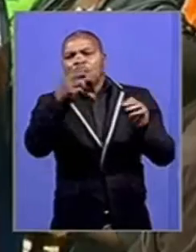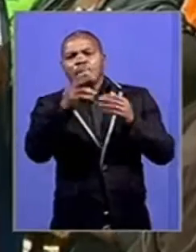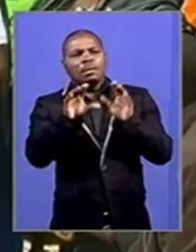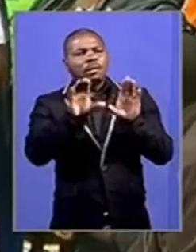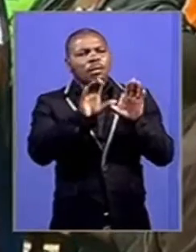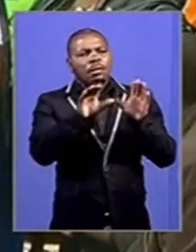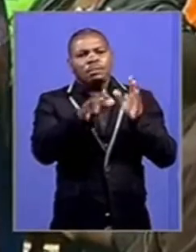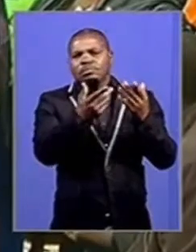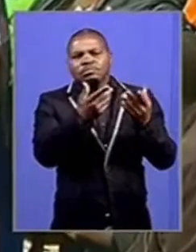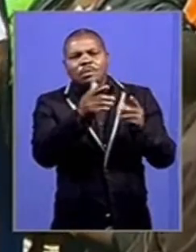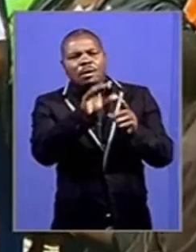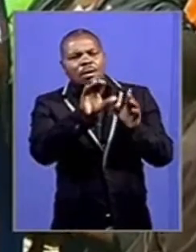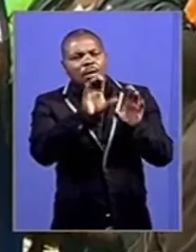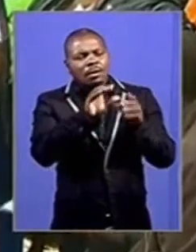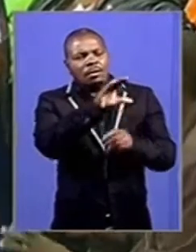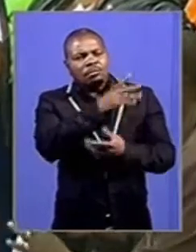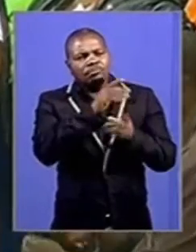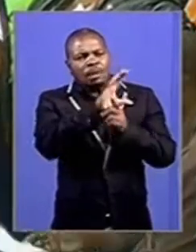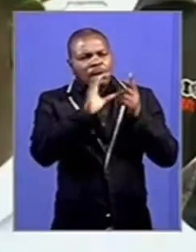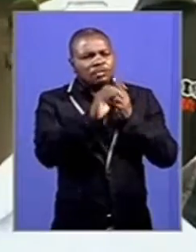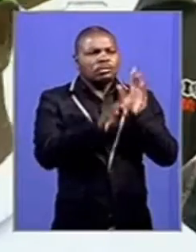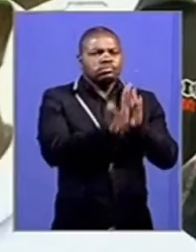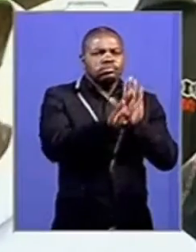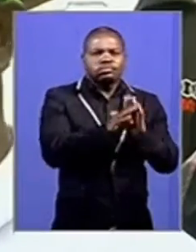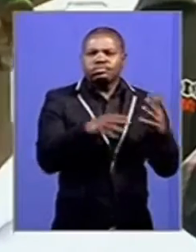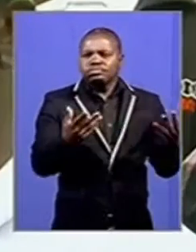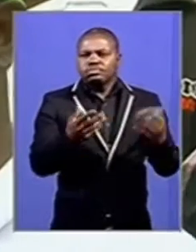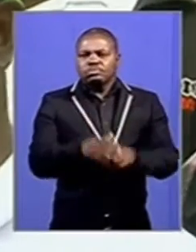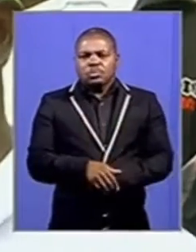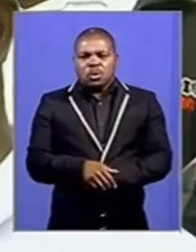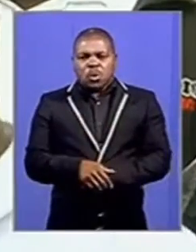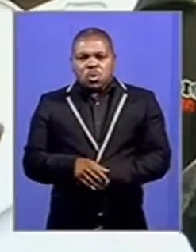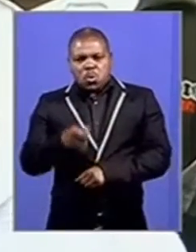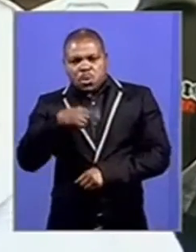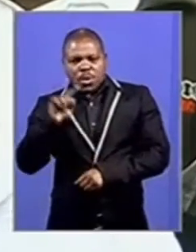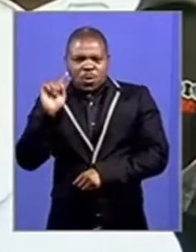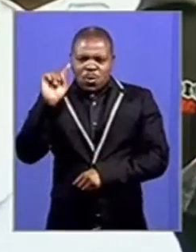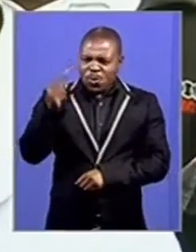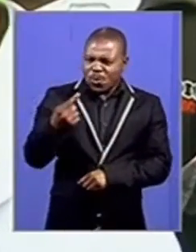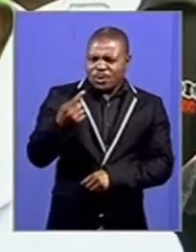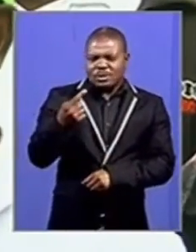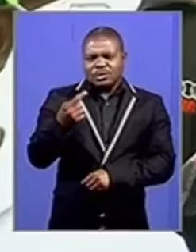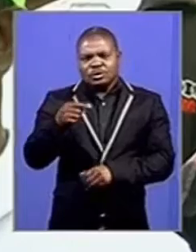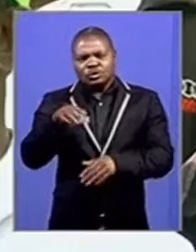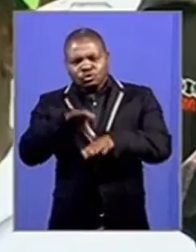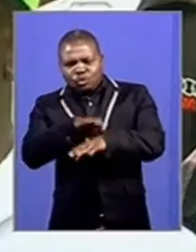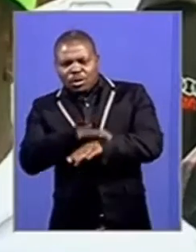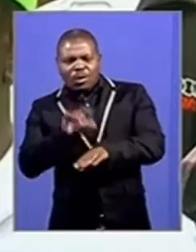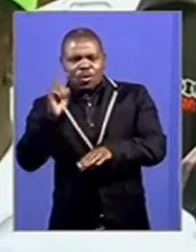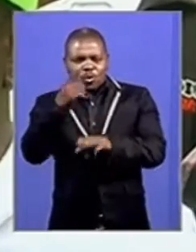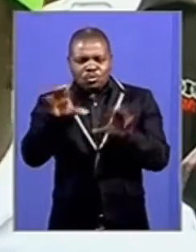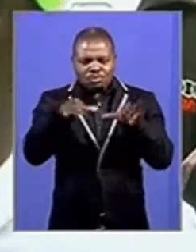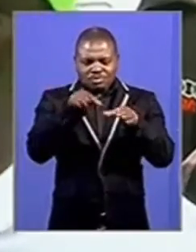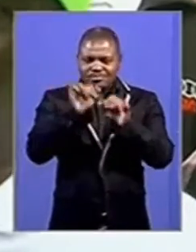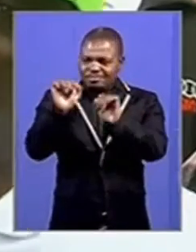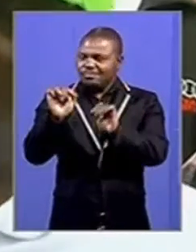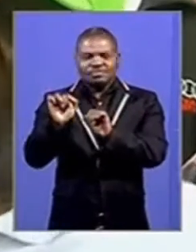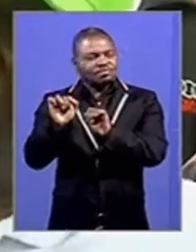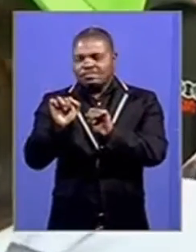not discriminating. This party, it was established for Tsonga speaking people, but we are actually going